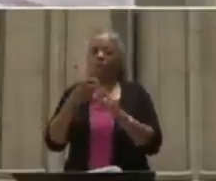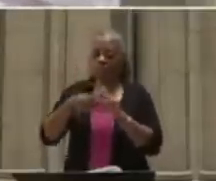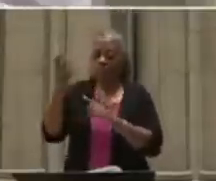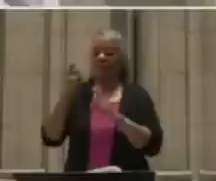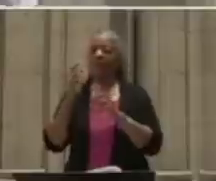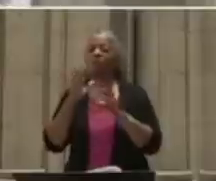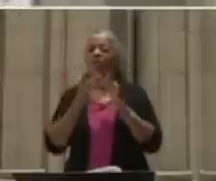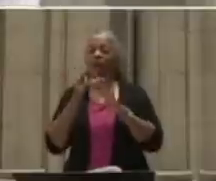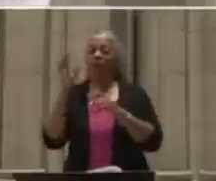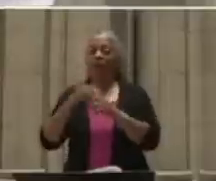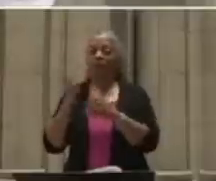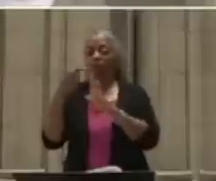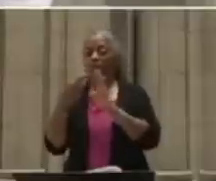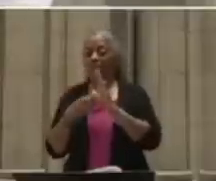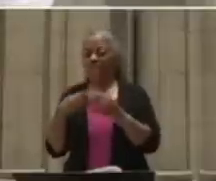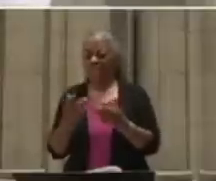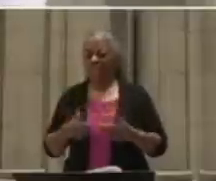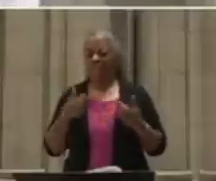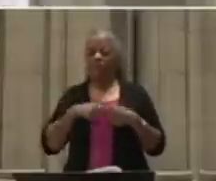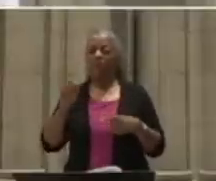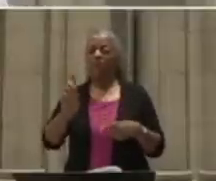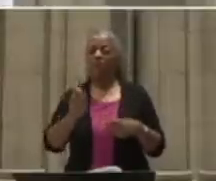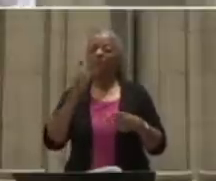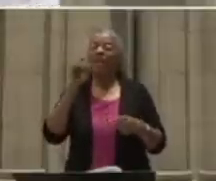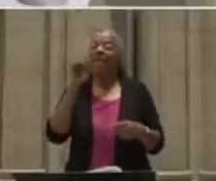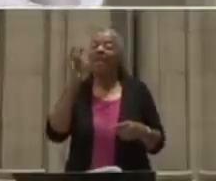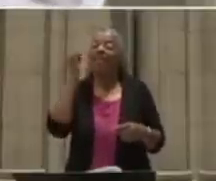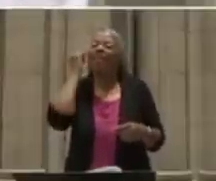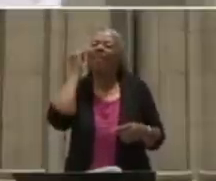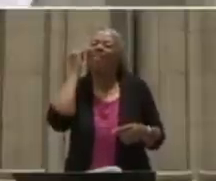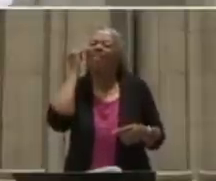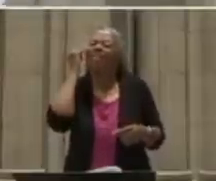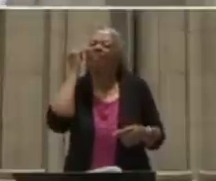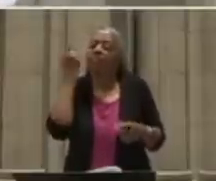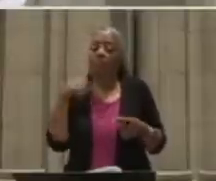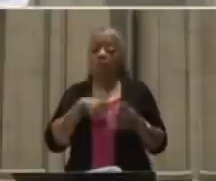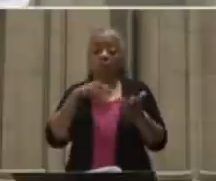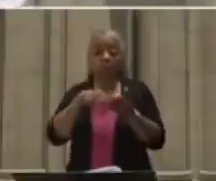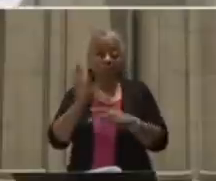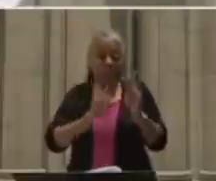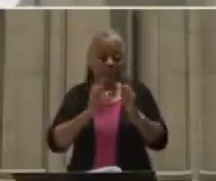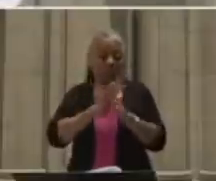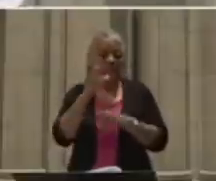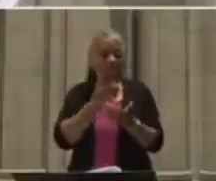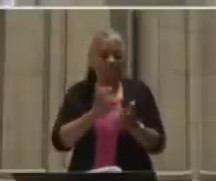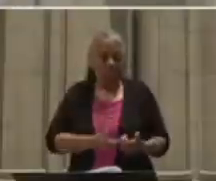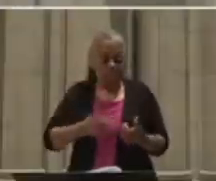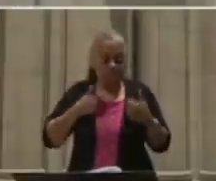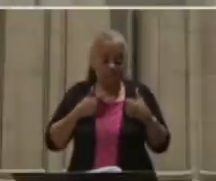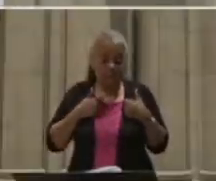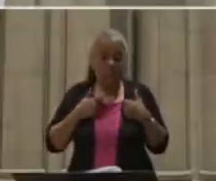give life to our democracy. If we would pay people a living wage,